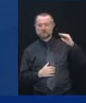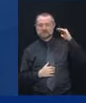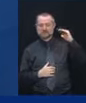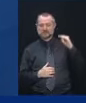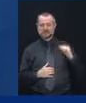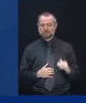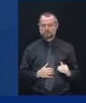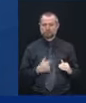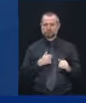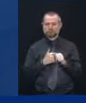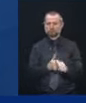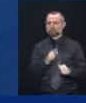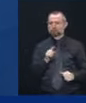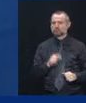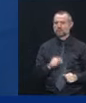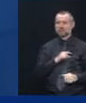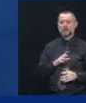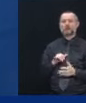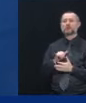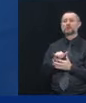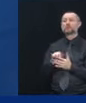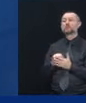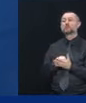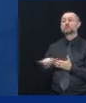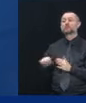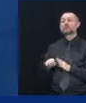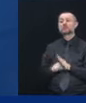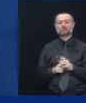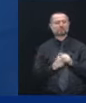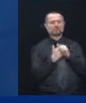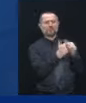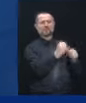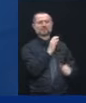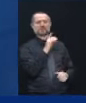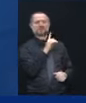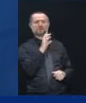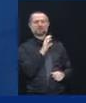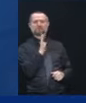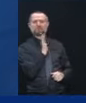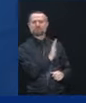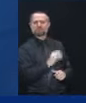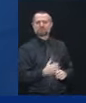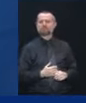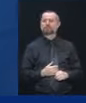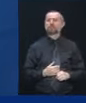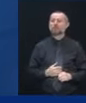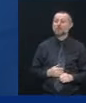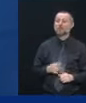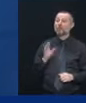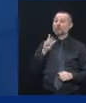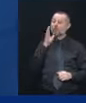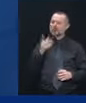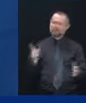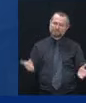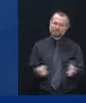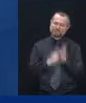refinement of the CDC guidelines. There will be validation of the